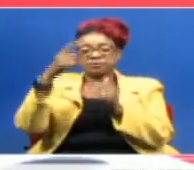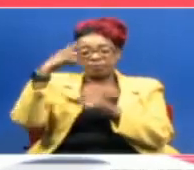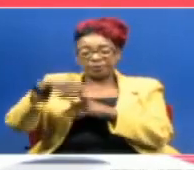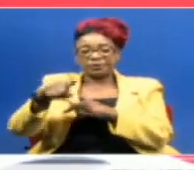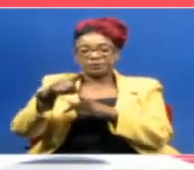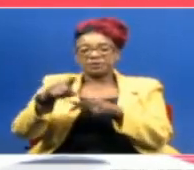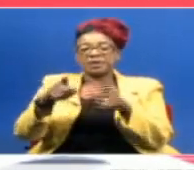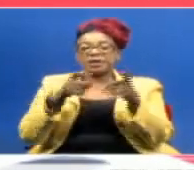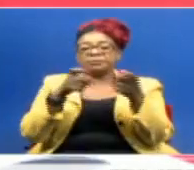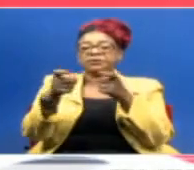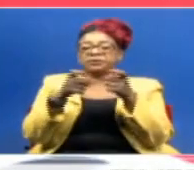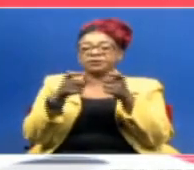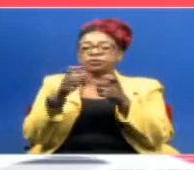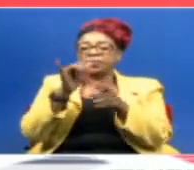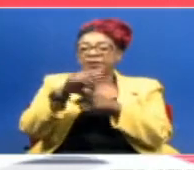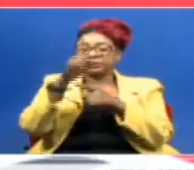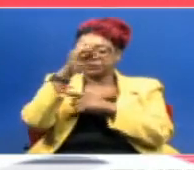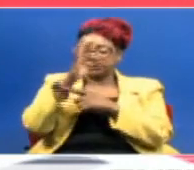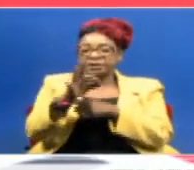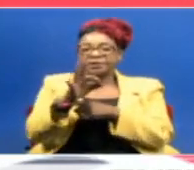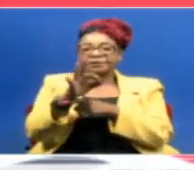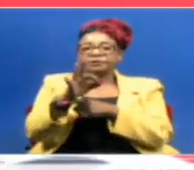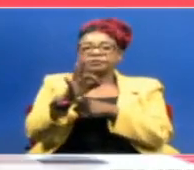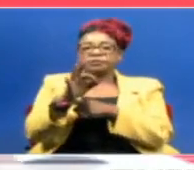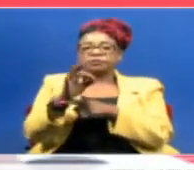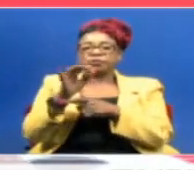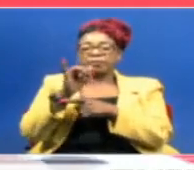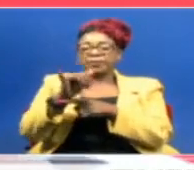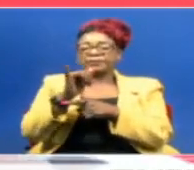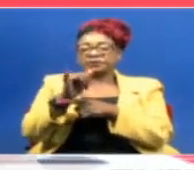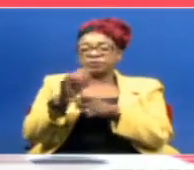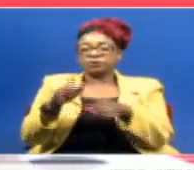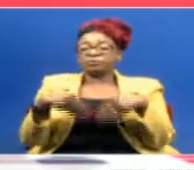is very vital to the balanced act of effectively providing